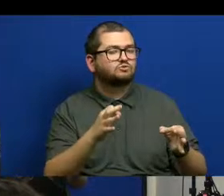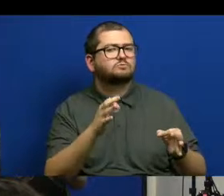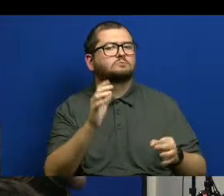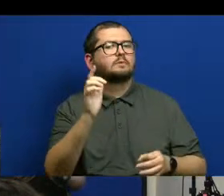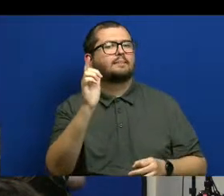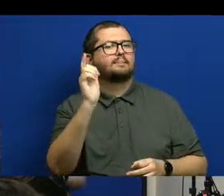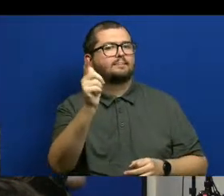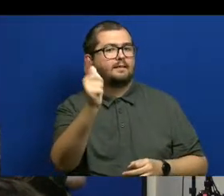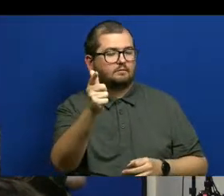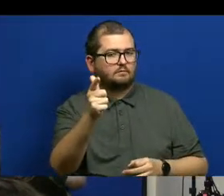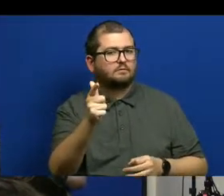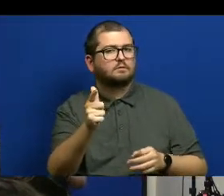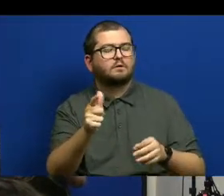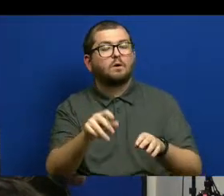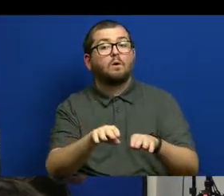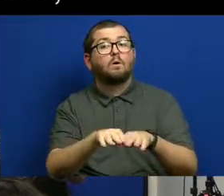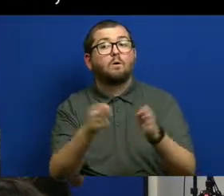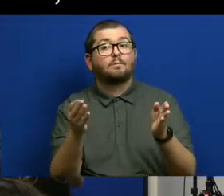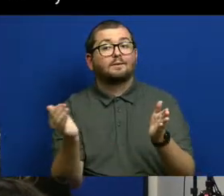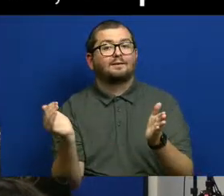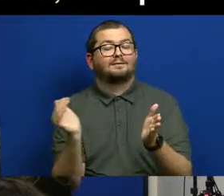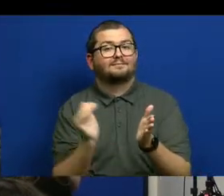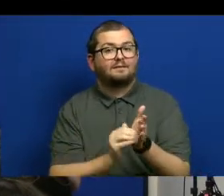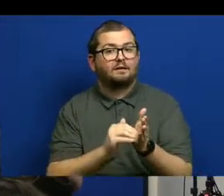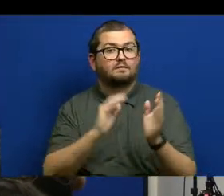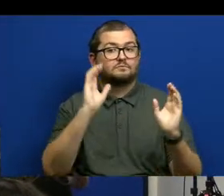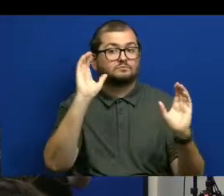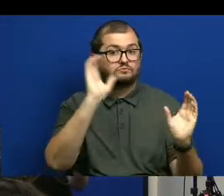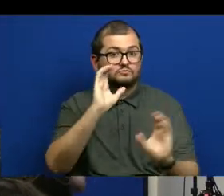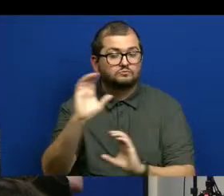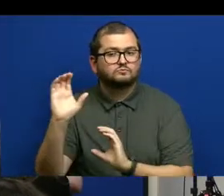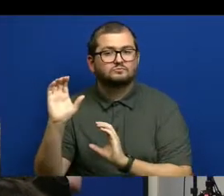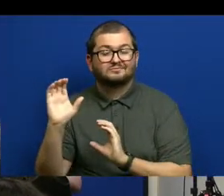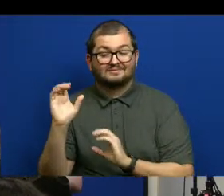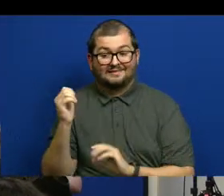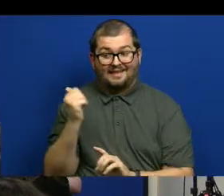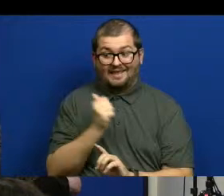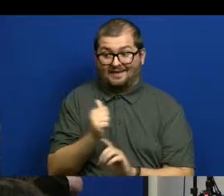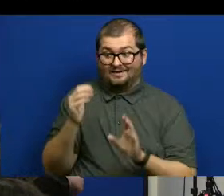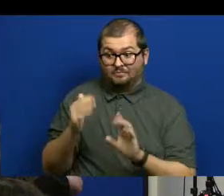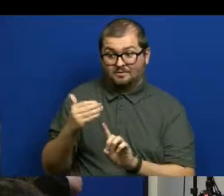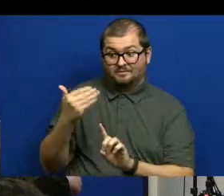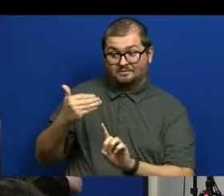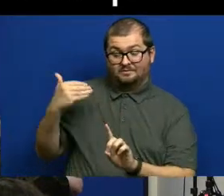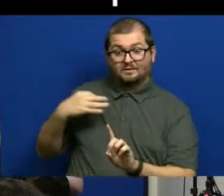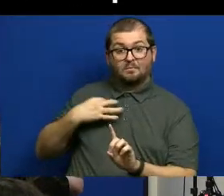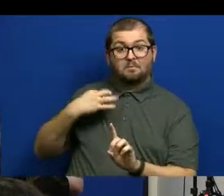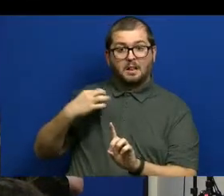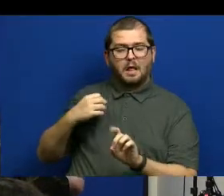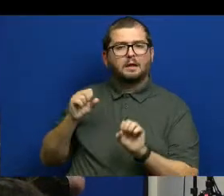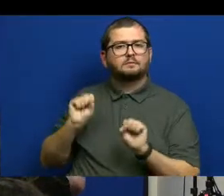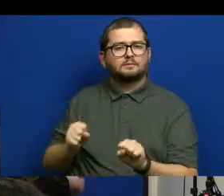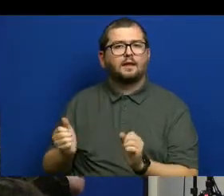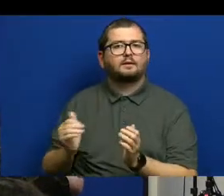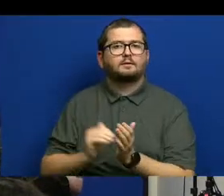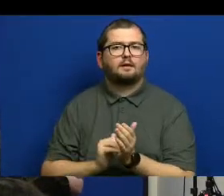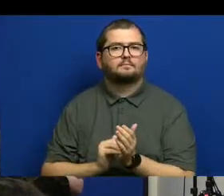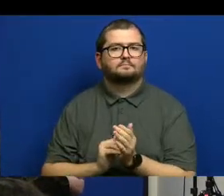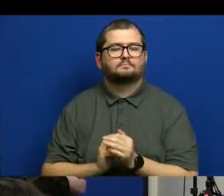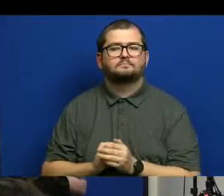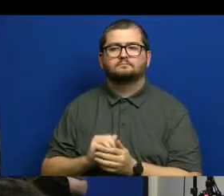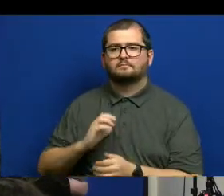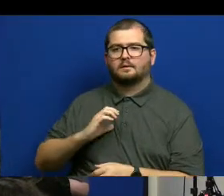date, reopen the search, and anyone who has applied in the past is welcome to reapply. This is